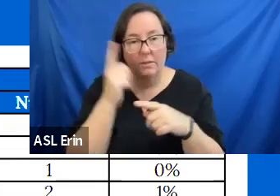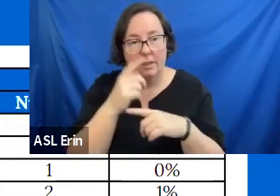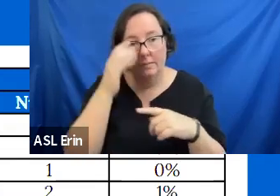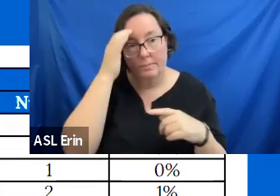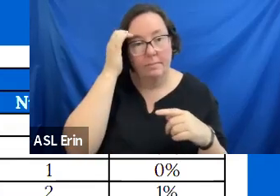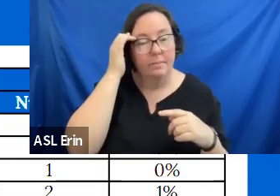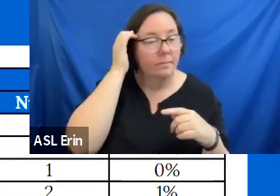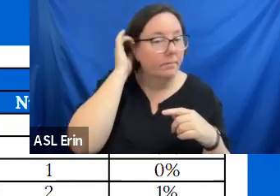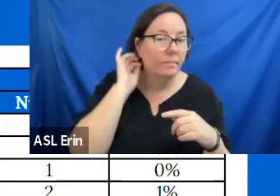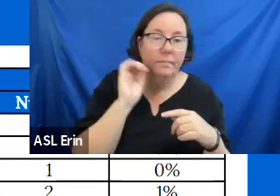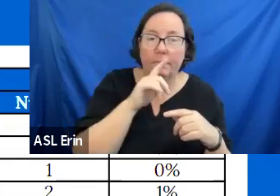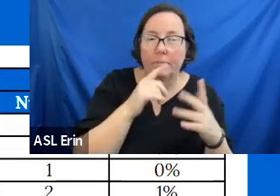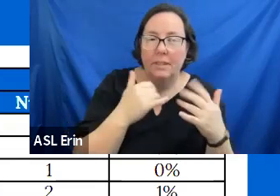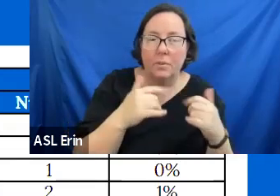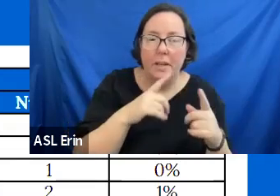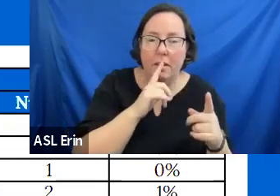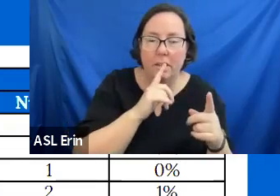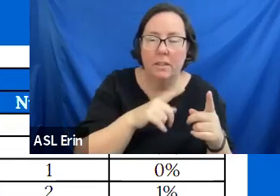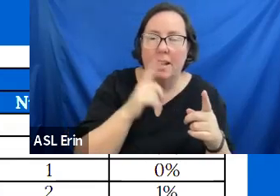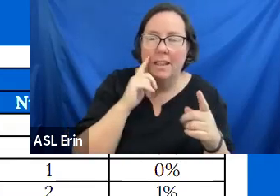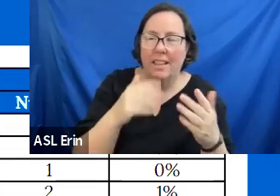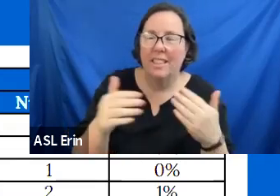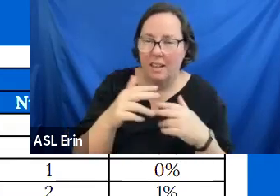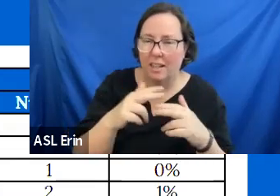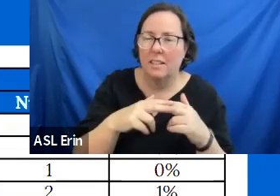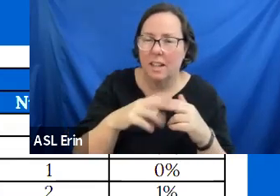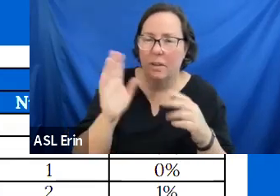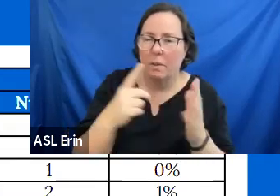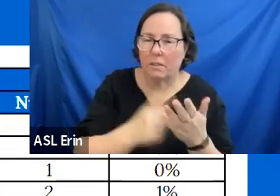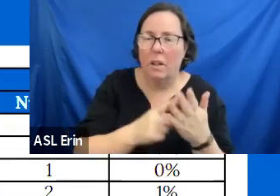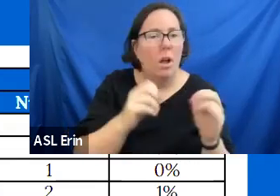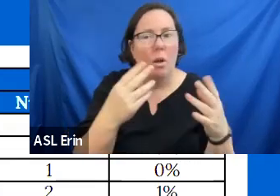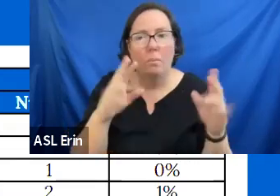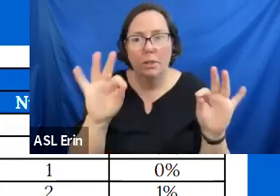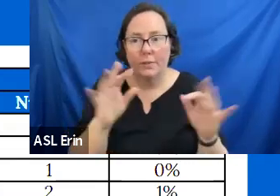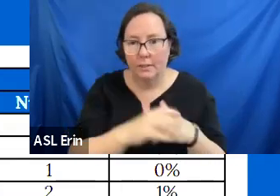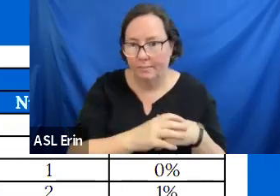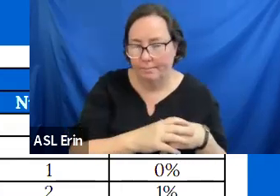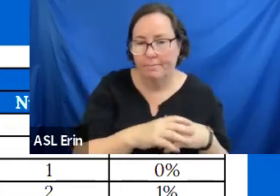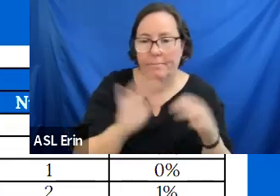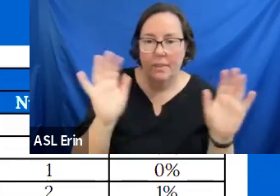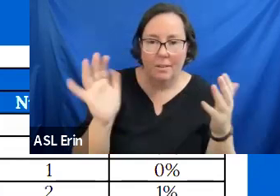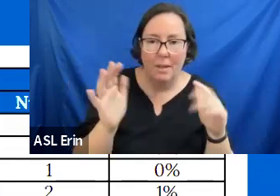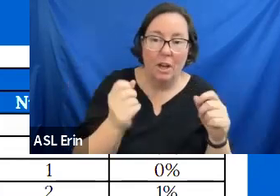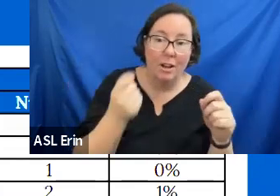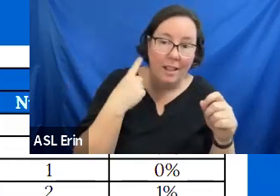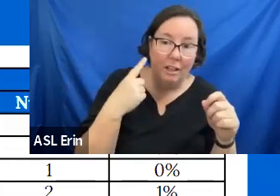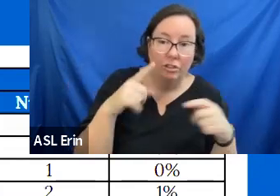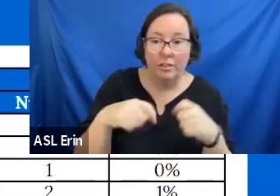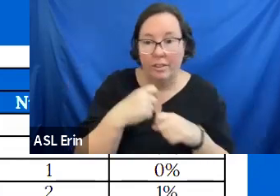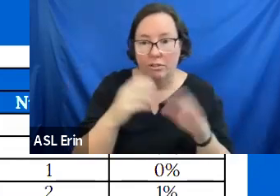that today. I think in our next set of slides, we're going to do perfect. Last year, Yeah. this year. Excellent, thank